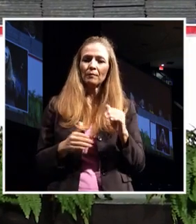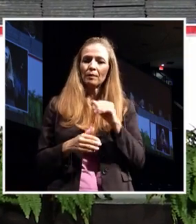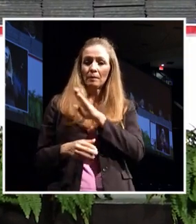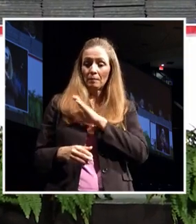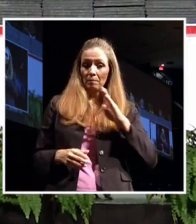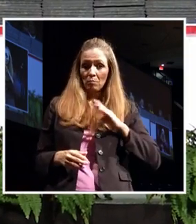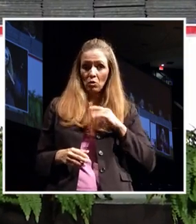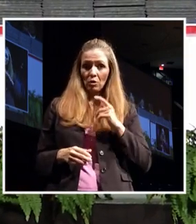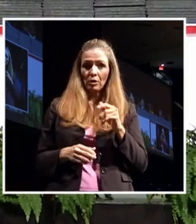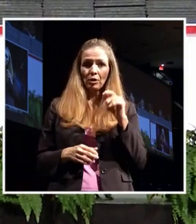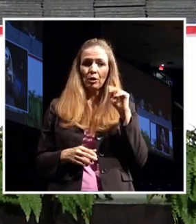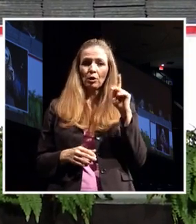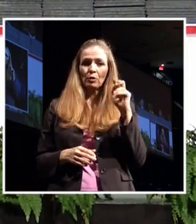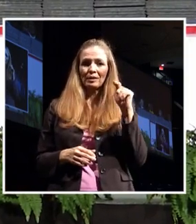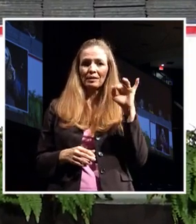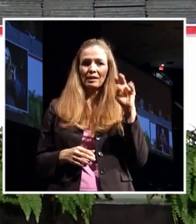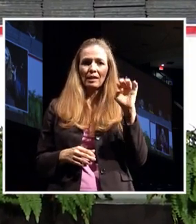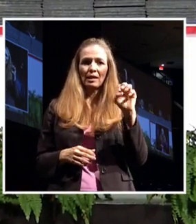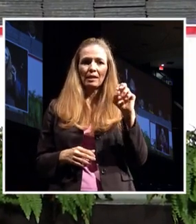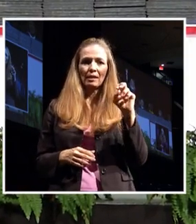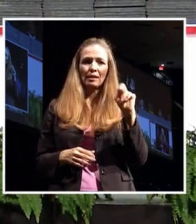School Board Trustee, Christine Hartley.